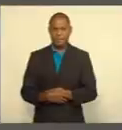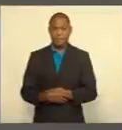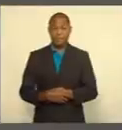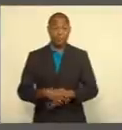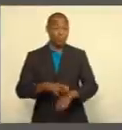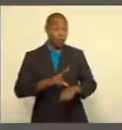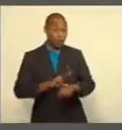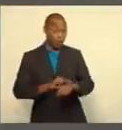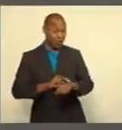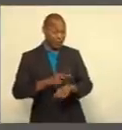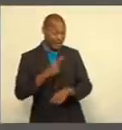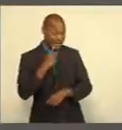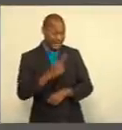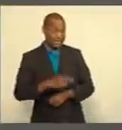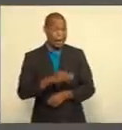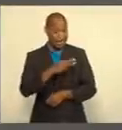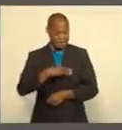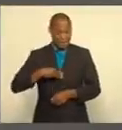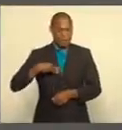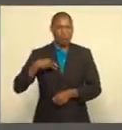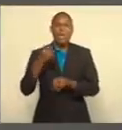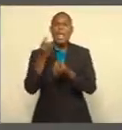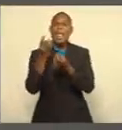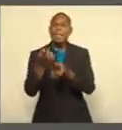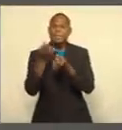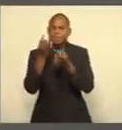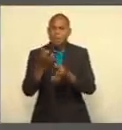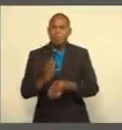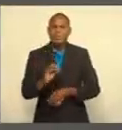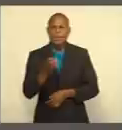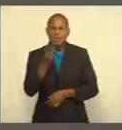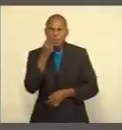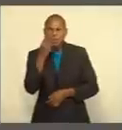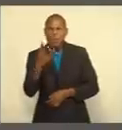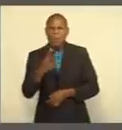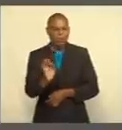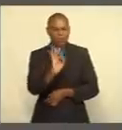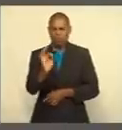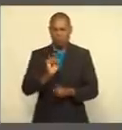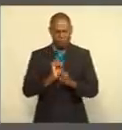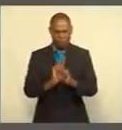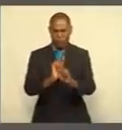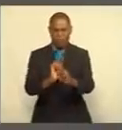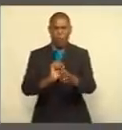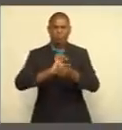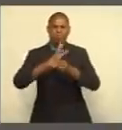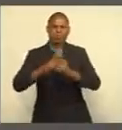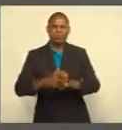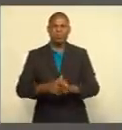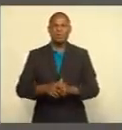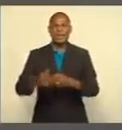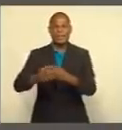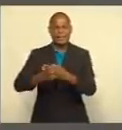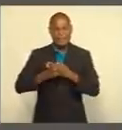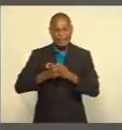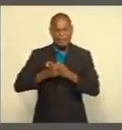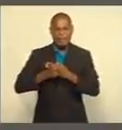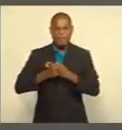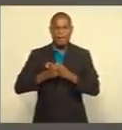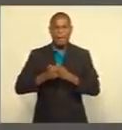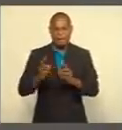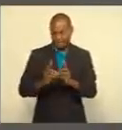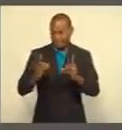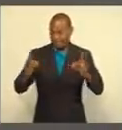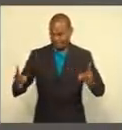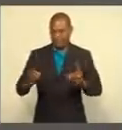Fong says the ministry has been informed that some supermarkets are not following the COVID-19 safety measures, and those found guilty will